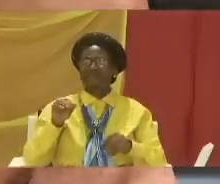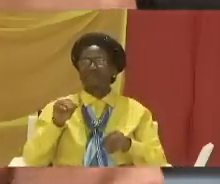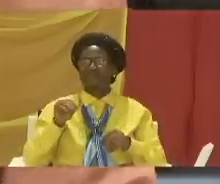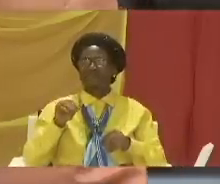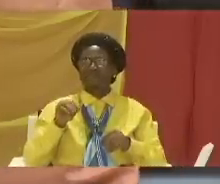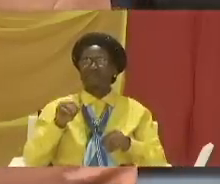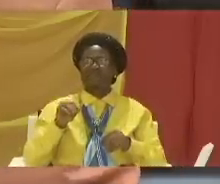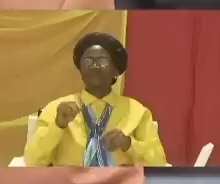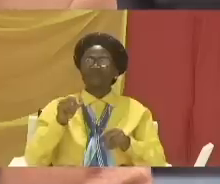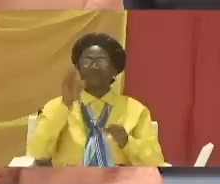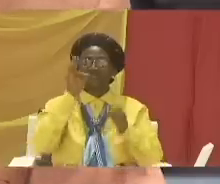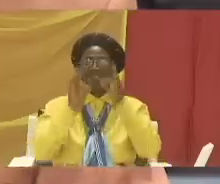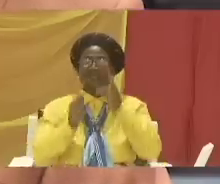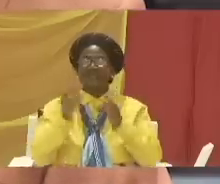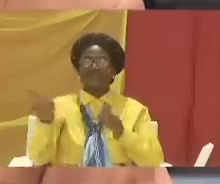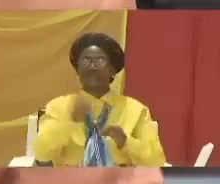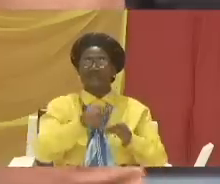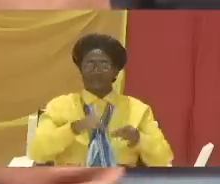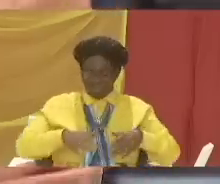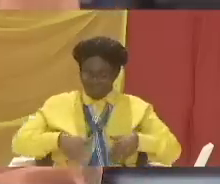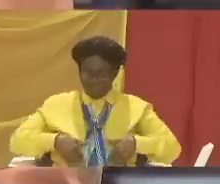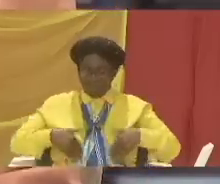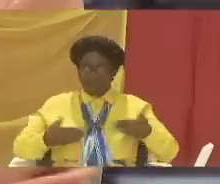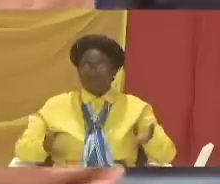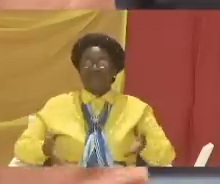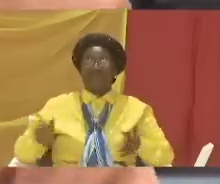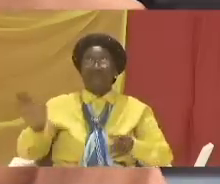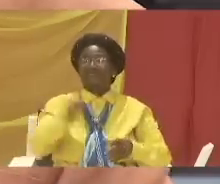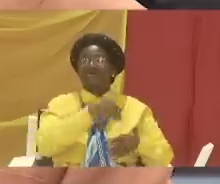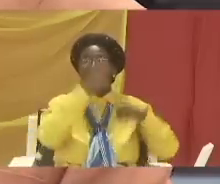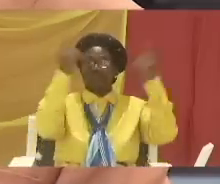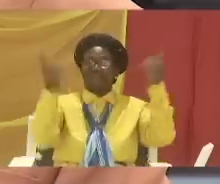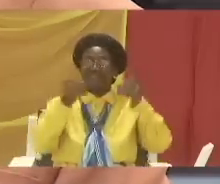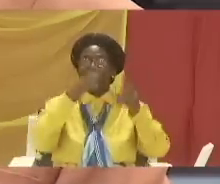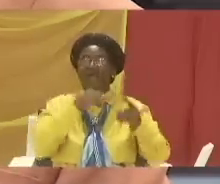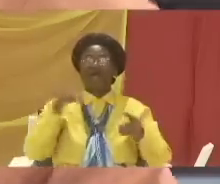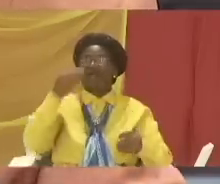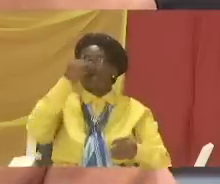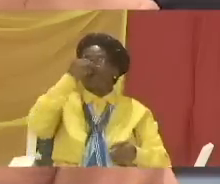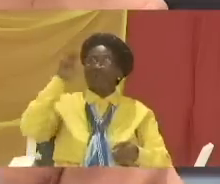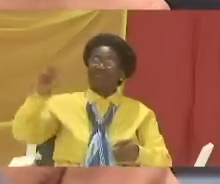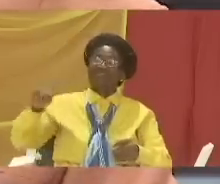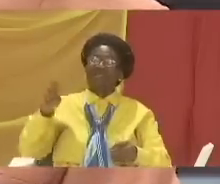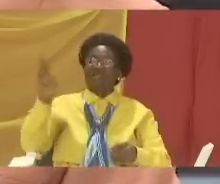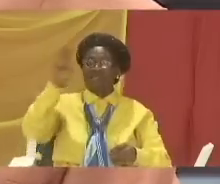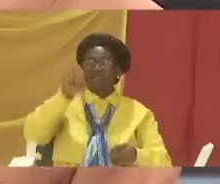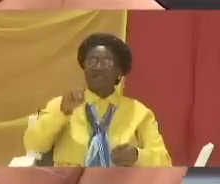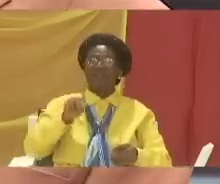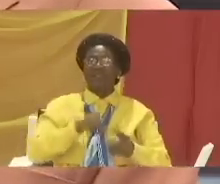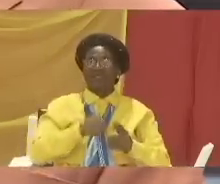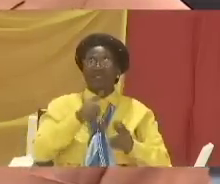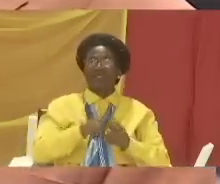If you confess your sin and forsake them, then you will have mercy.